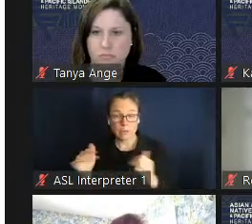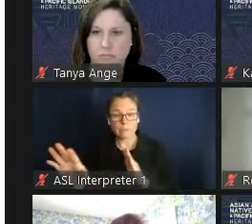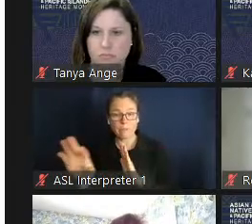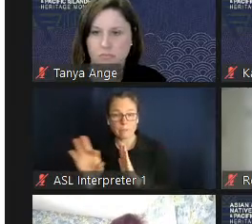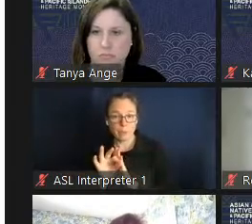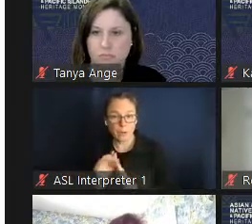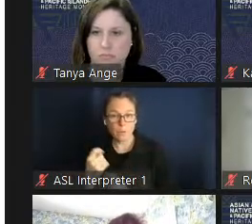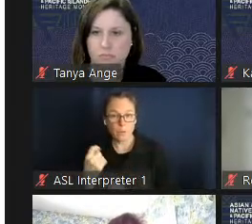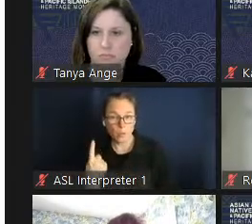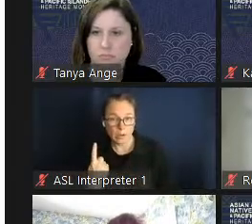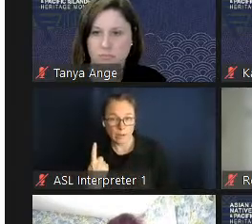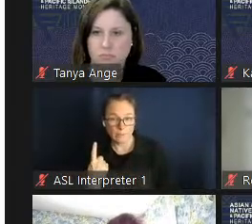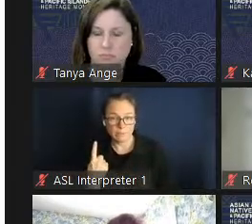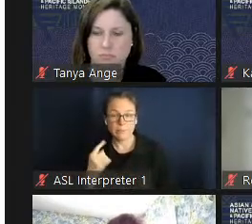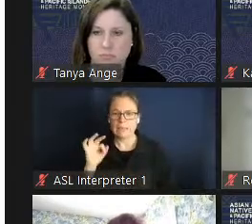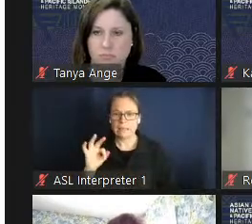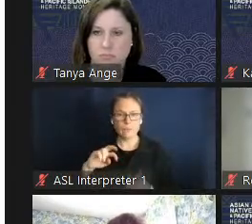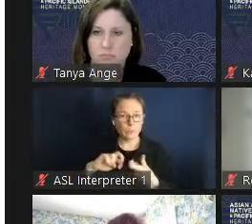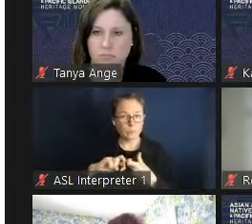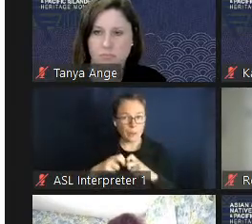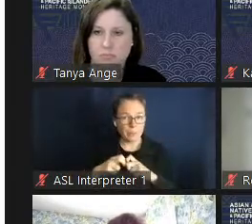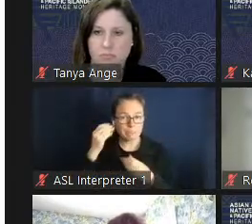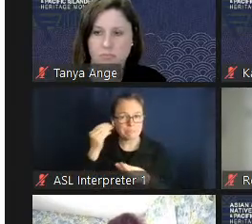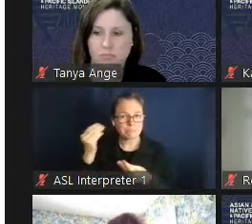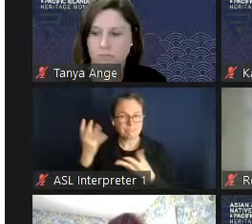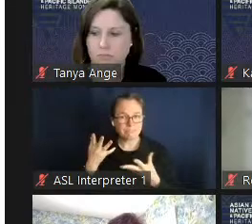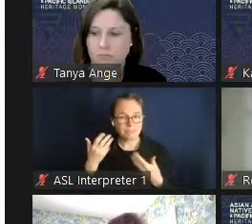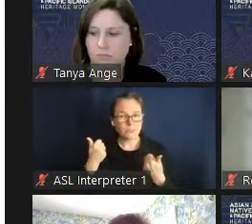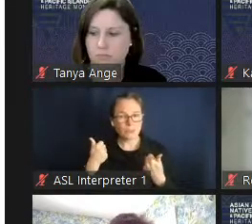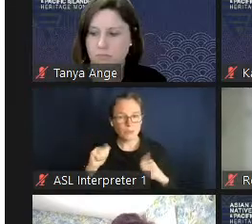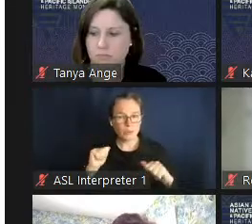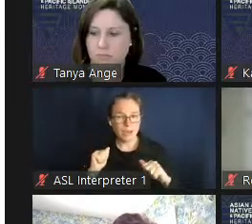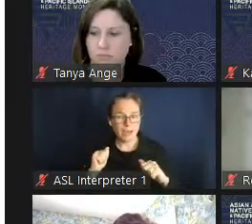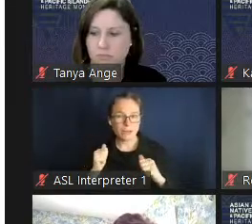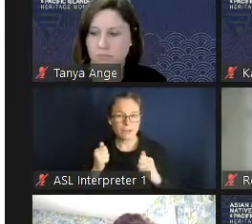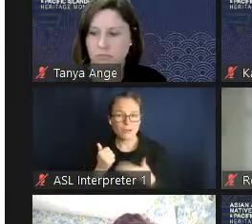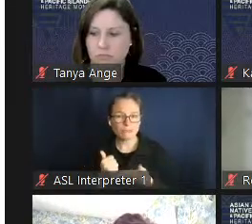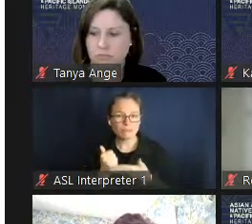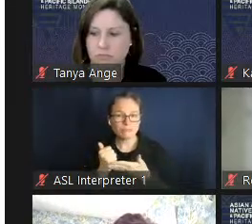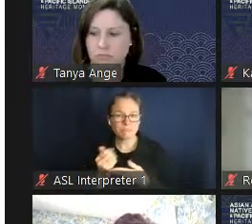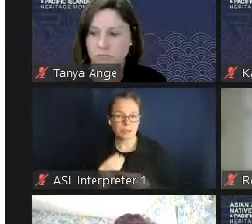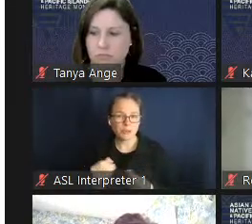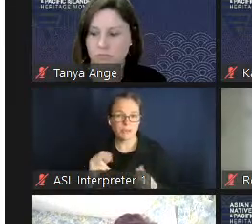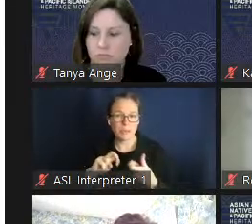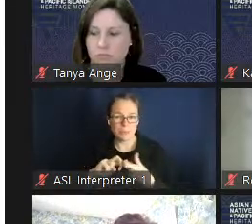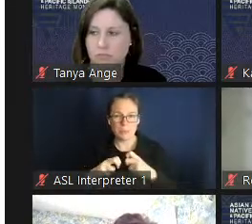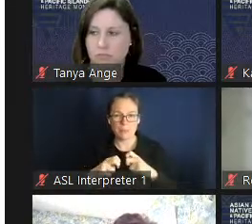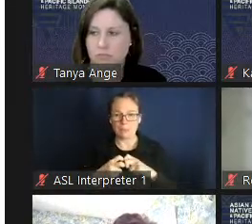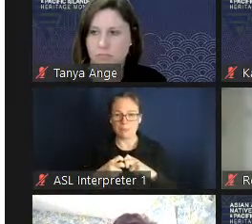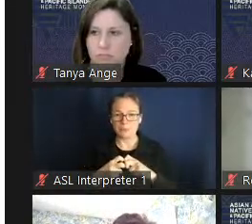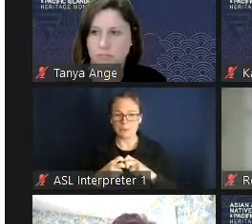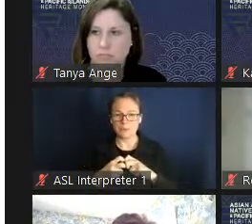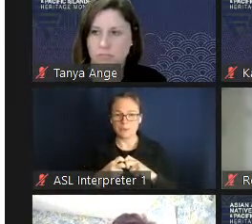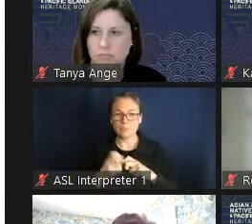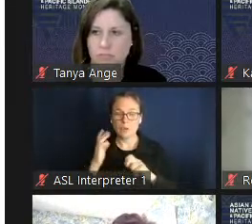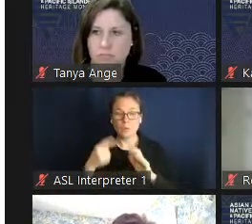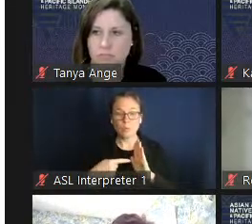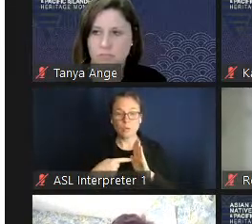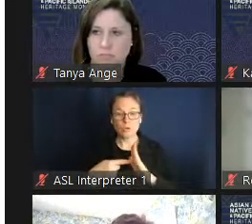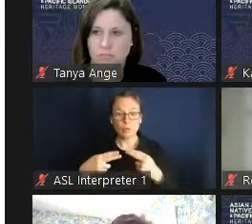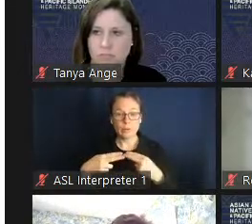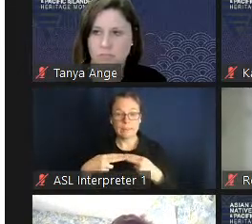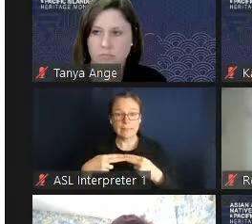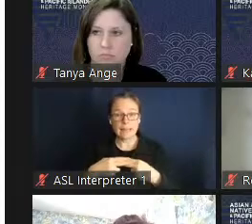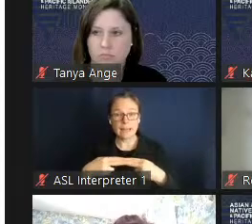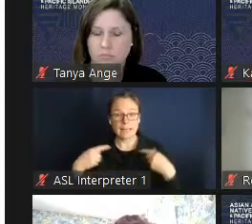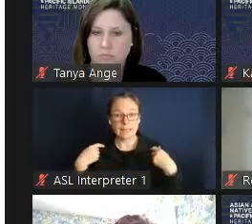any difficulties, please let us know. We will do our best to help you. Also, there will be slides in Spanish, so please go to